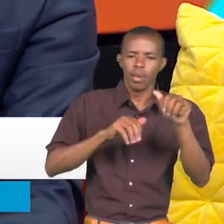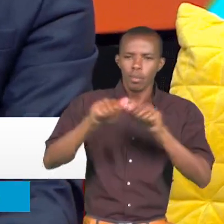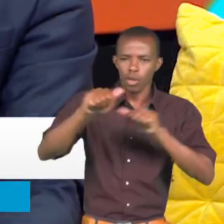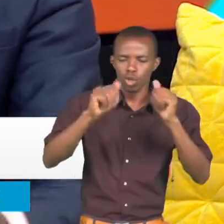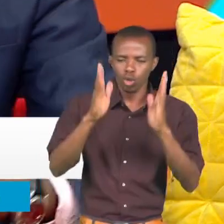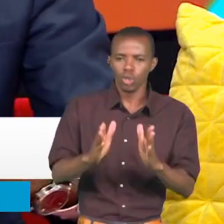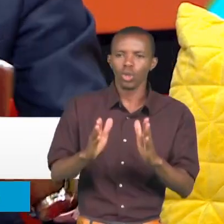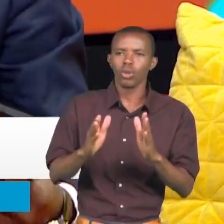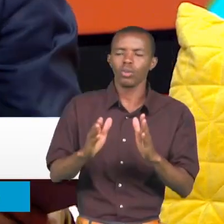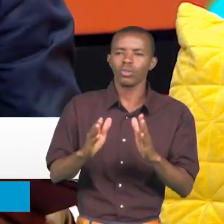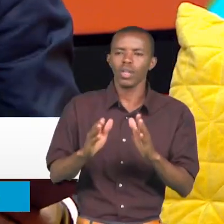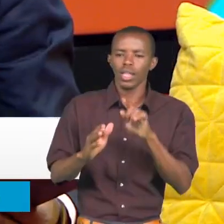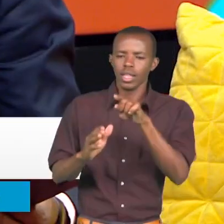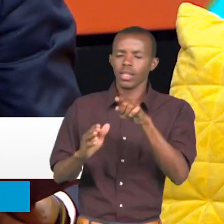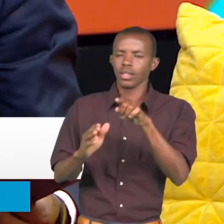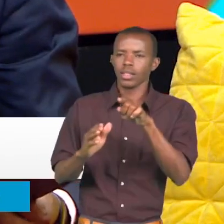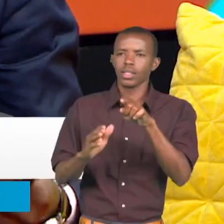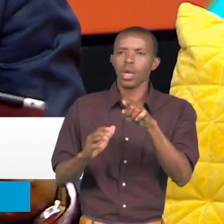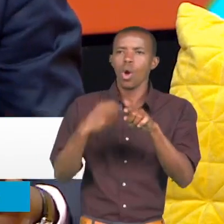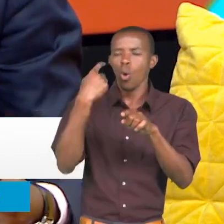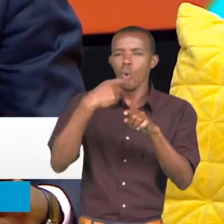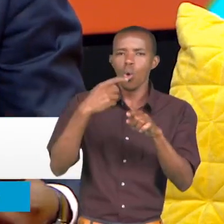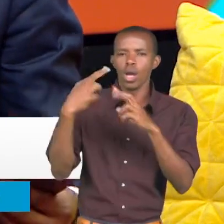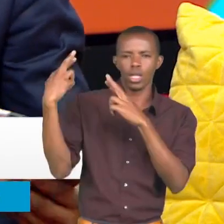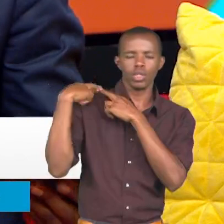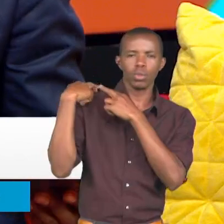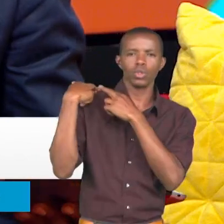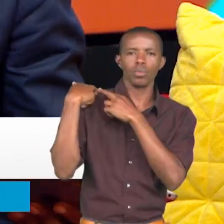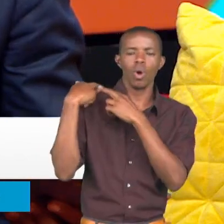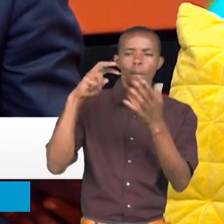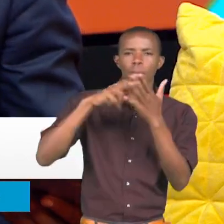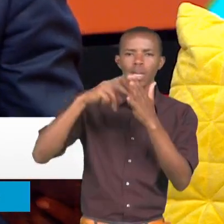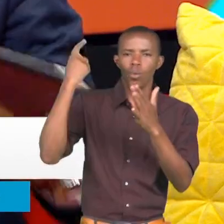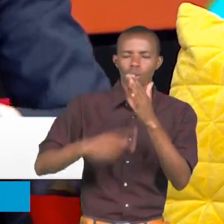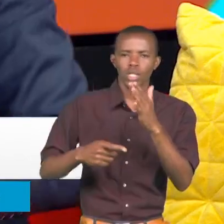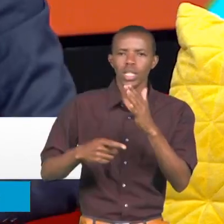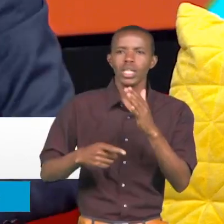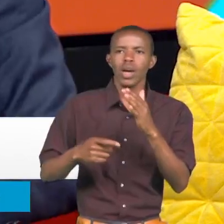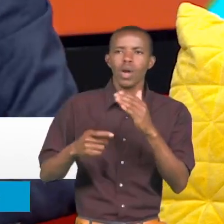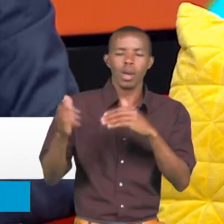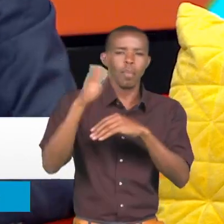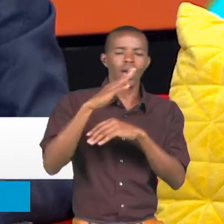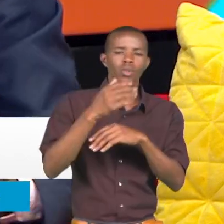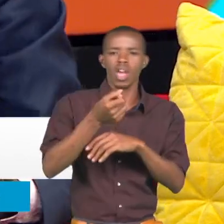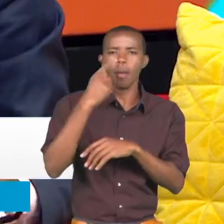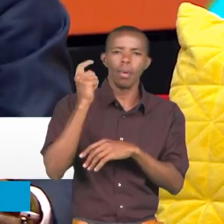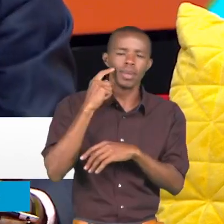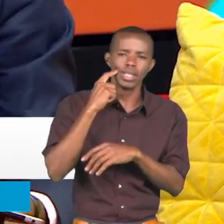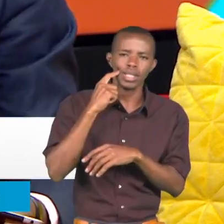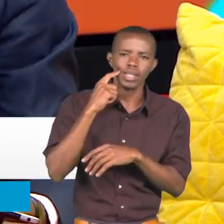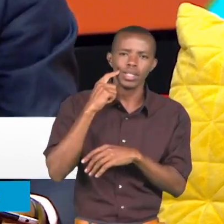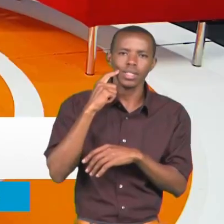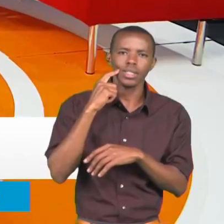ARVs, we had AMPATH who were solely actually responsible for it. That means now it's back to our pharmacies again. AMPATH is not doing